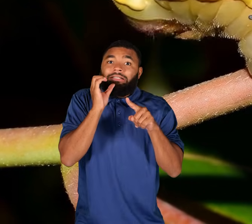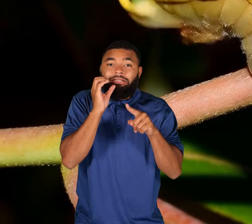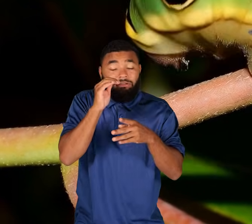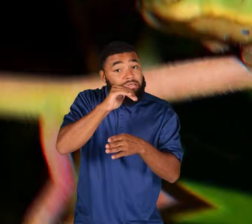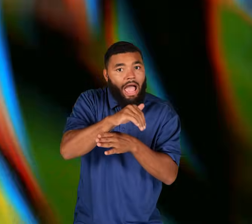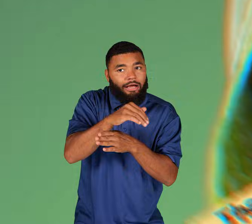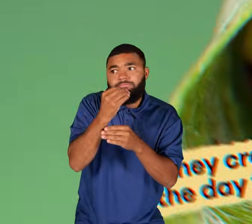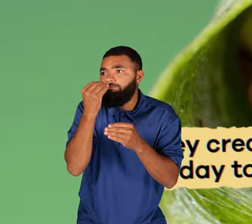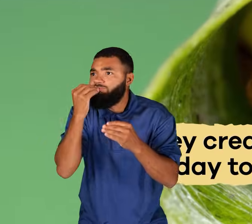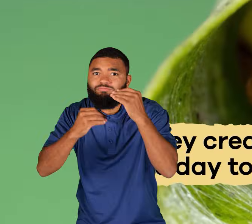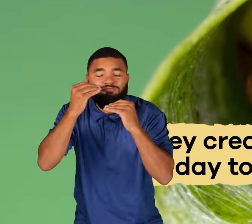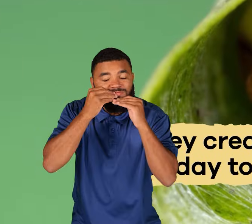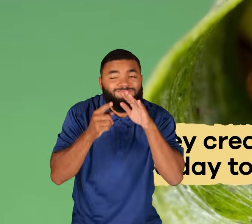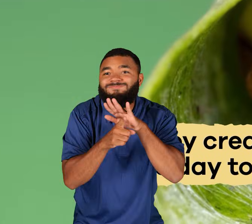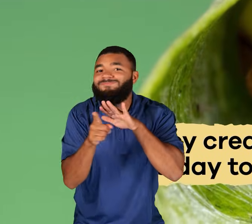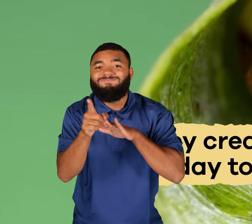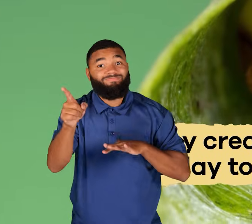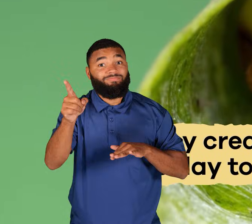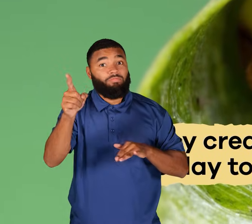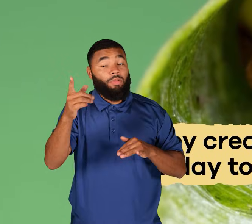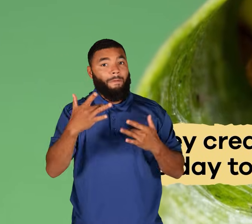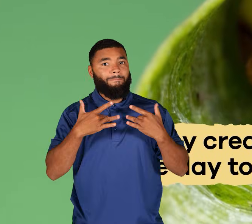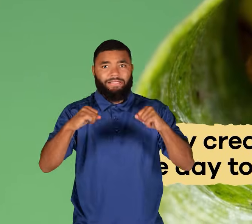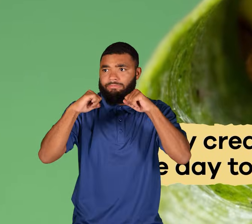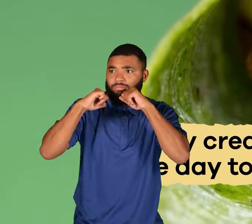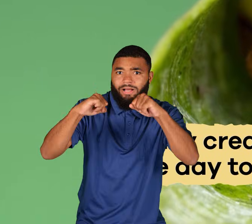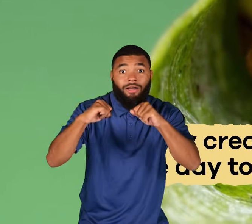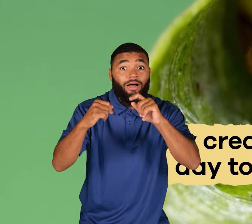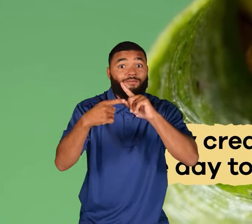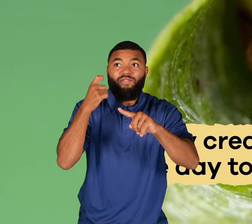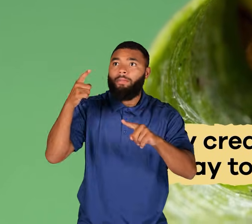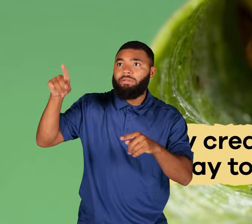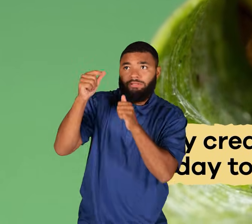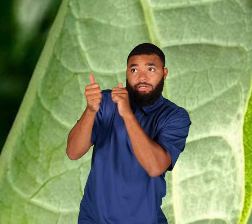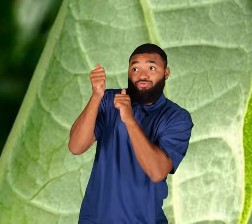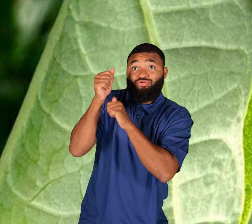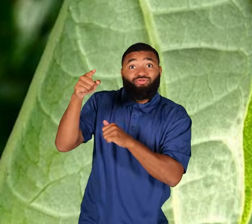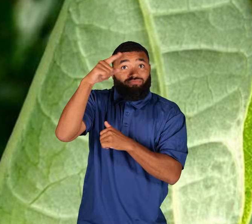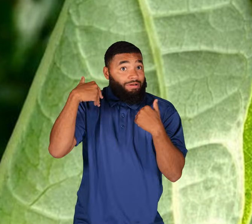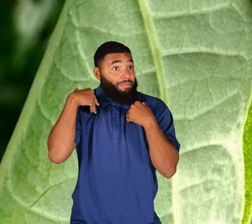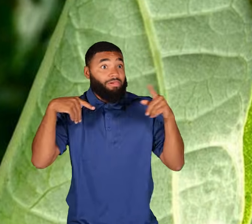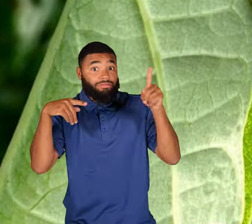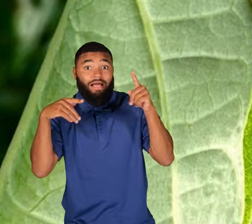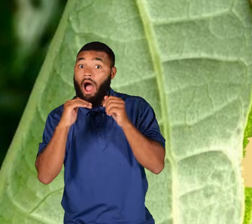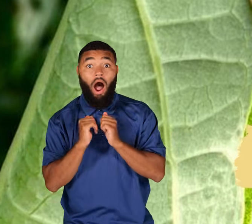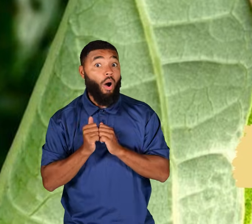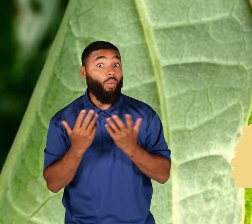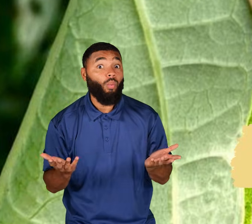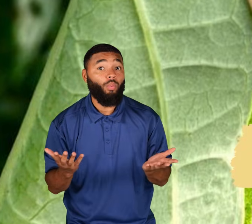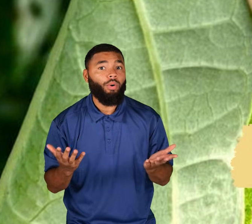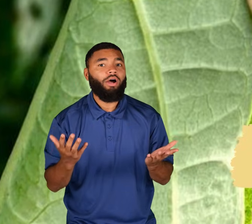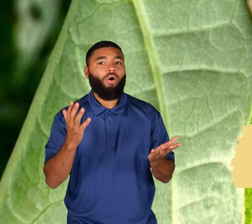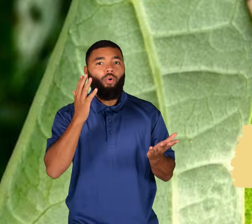eat. They create a safe shelter during the day to protect from predators. To do so, the